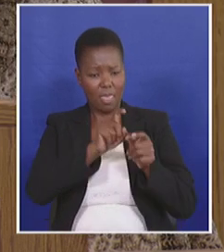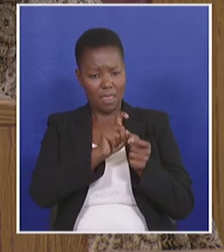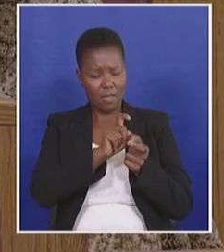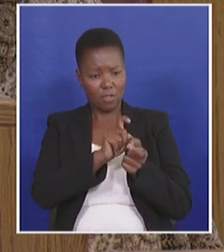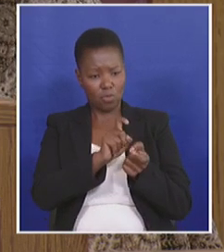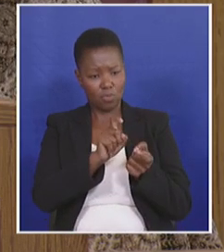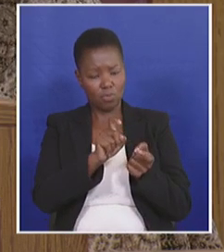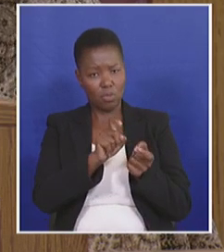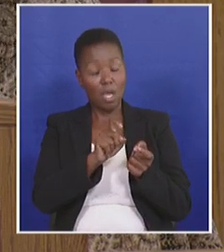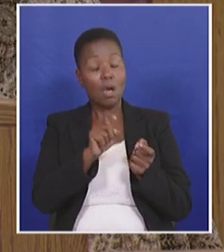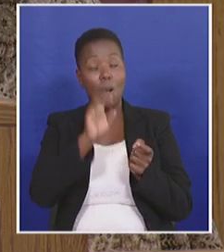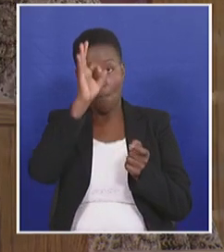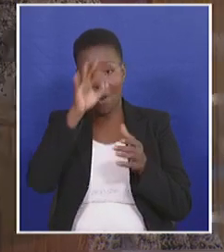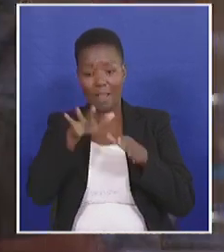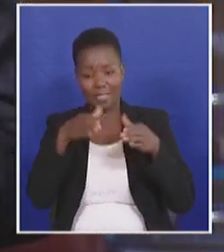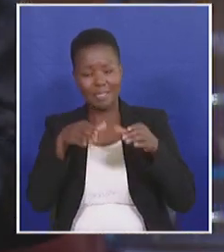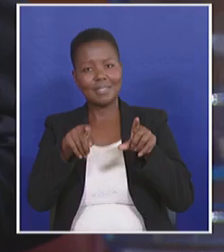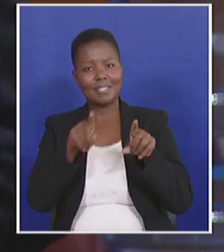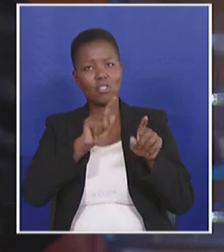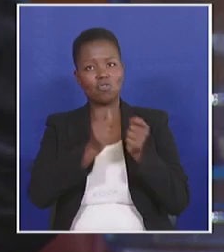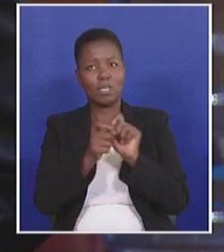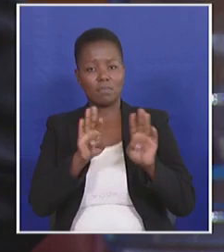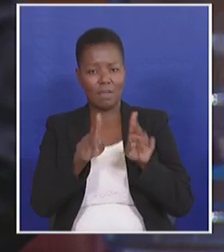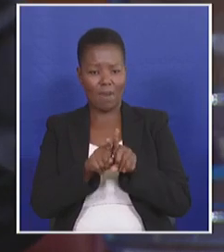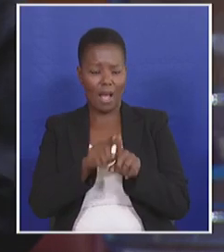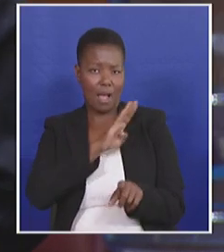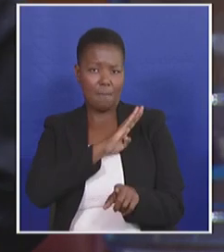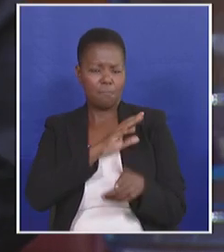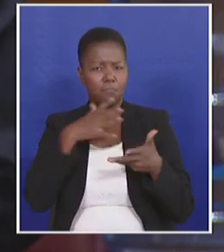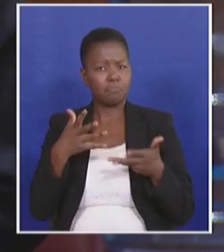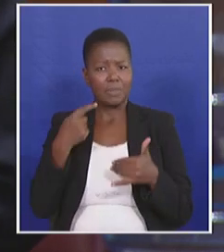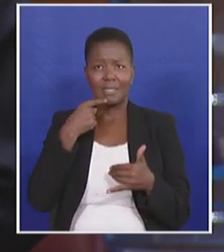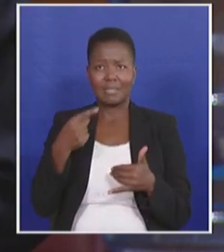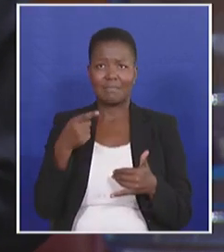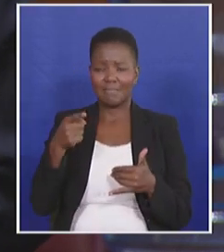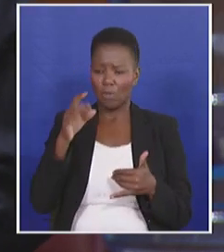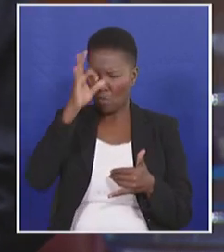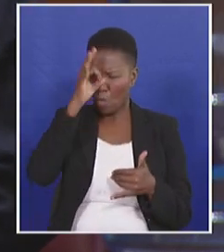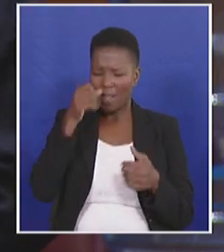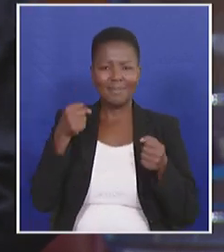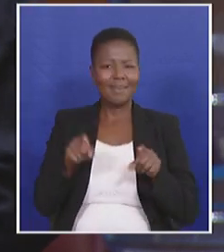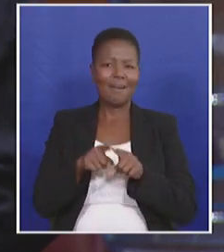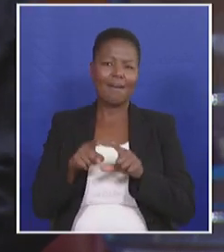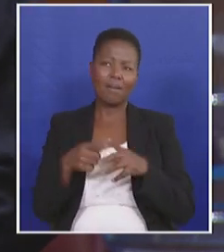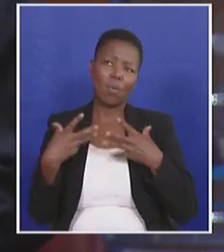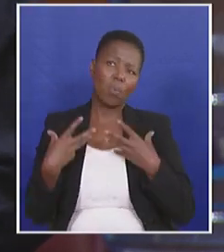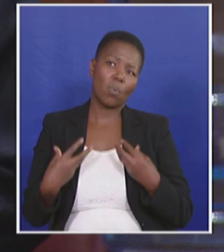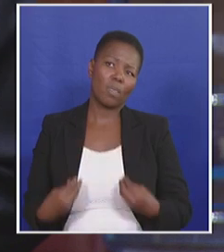ayinokwenza mhlawumbi amaphoyisa abe weak ekudilishaneni